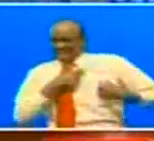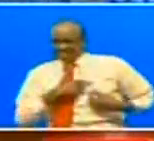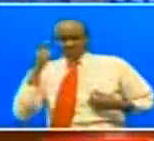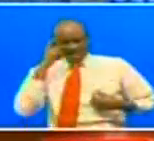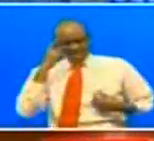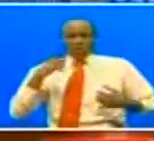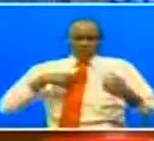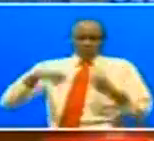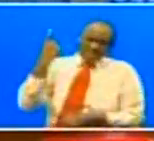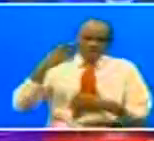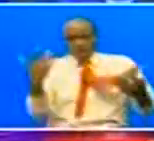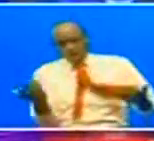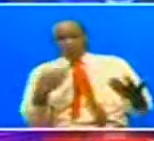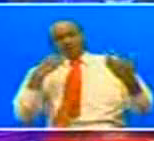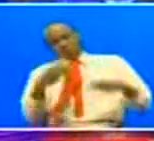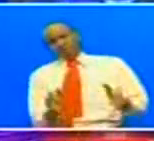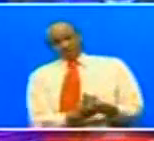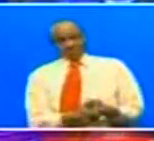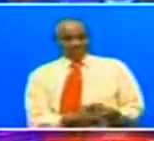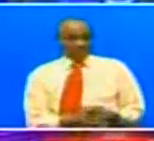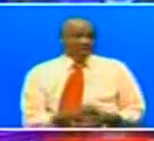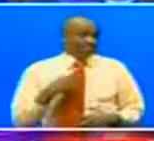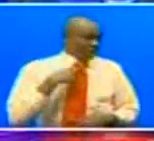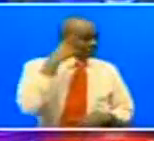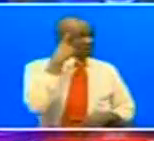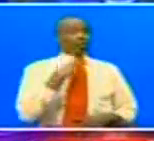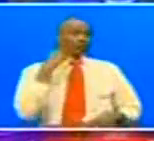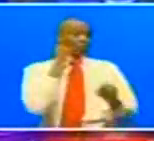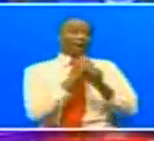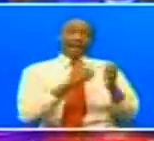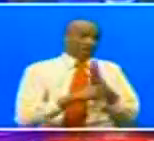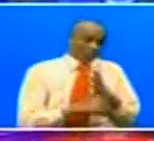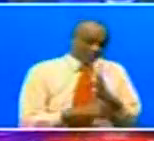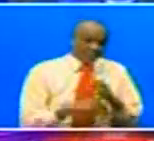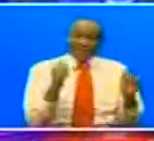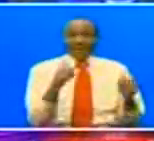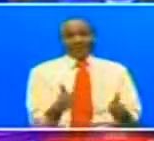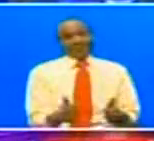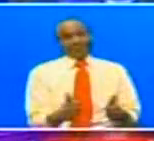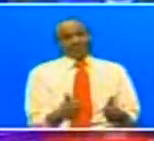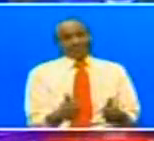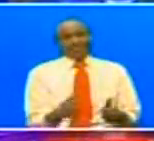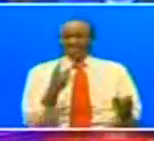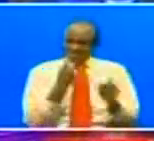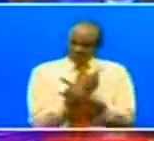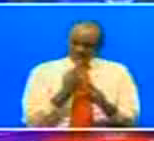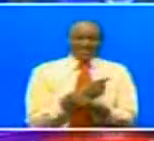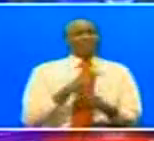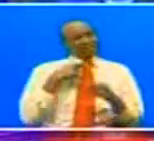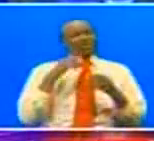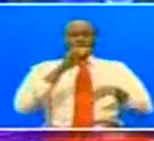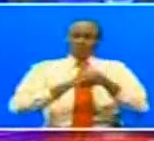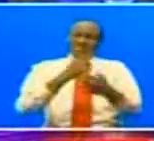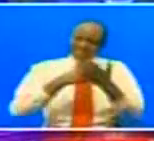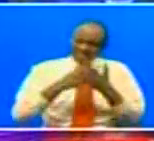Are we winning it, or is there a lot of work to be done? I think there is work to be done. And as I say, to start that journey, there's a lot of good discussions happening. There was a